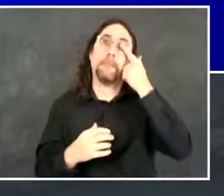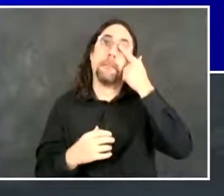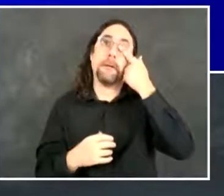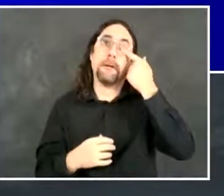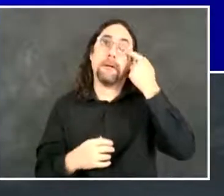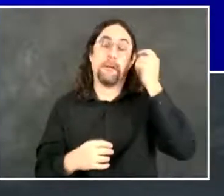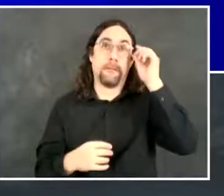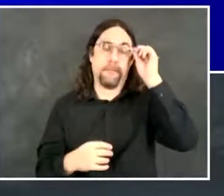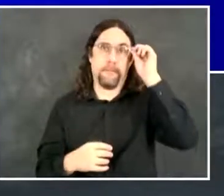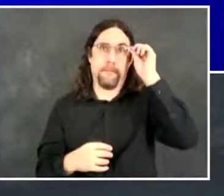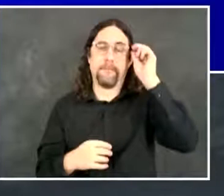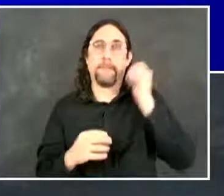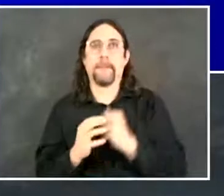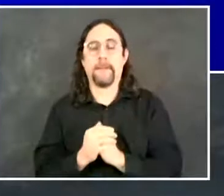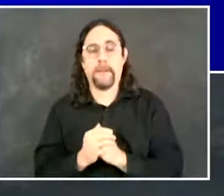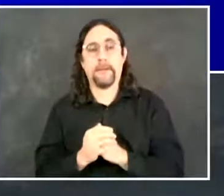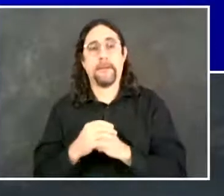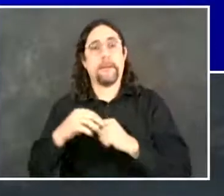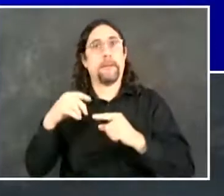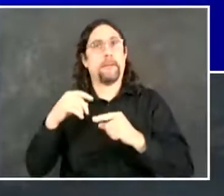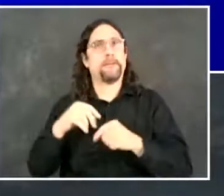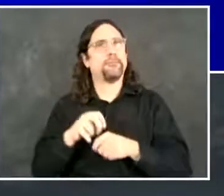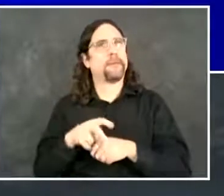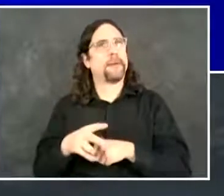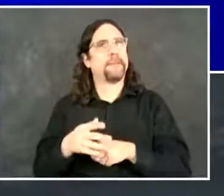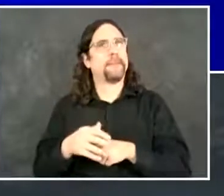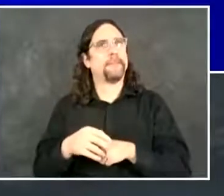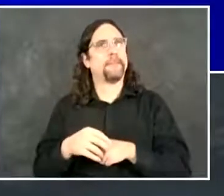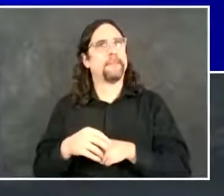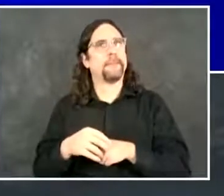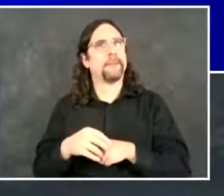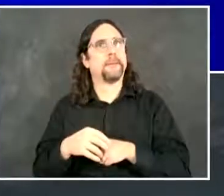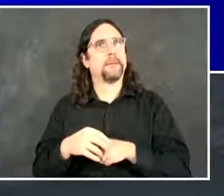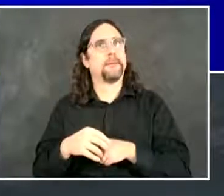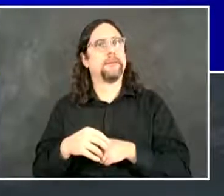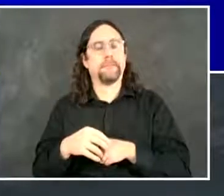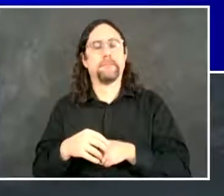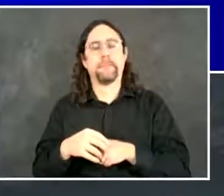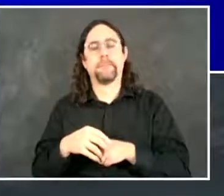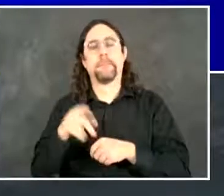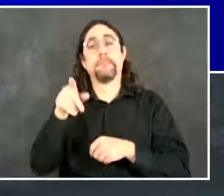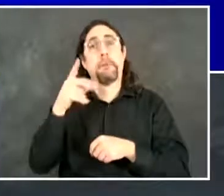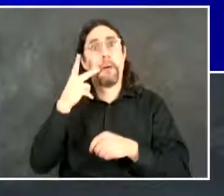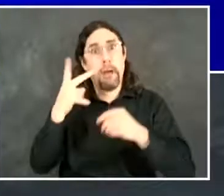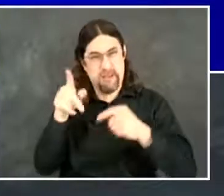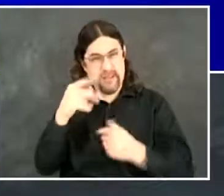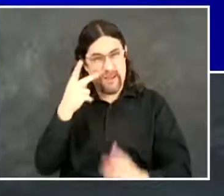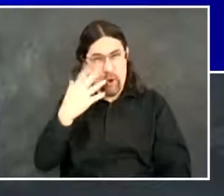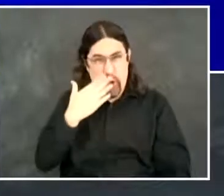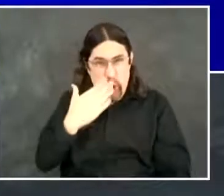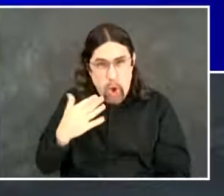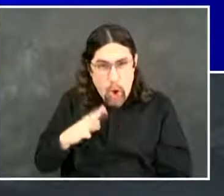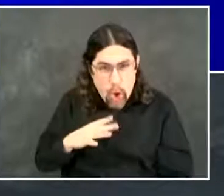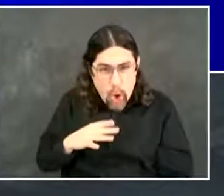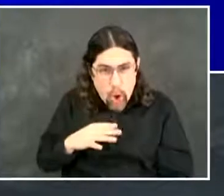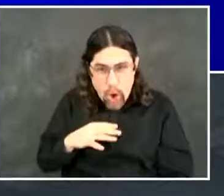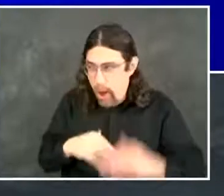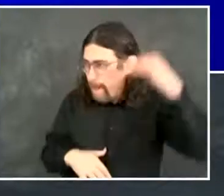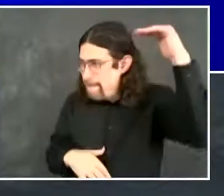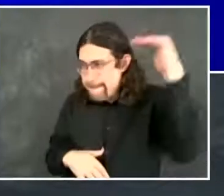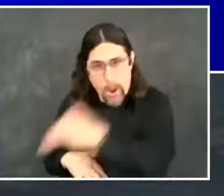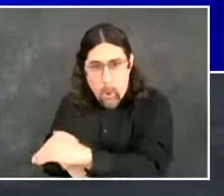well and living in this city, that we have not beaten it, and we should not take it lightly. It's a fearsome enemy, and we need